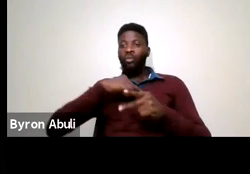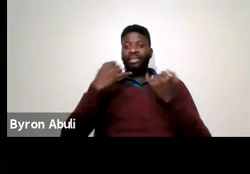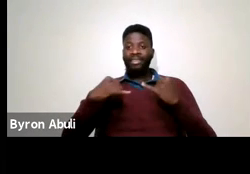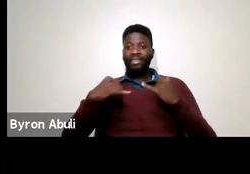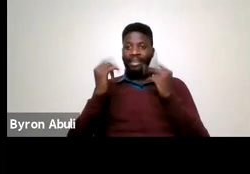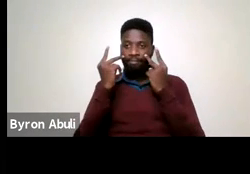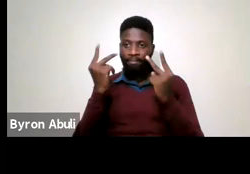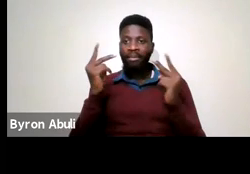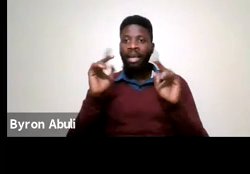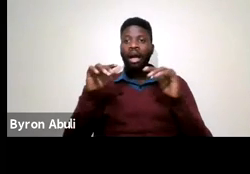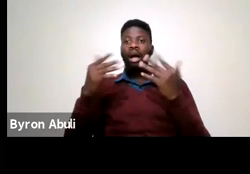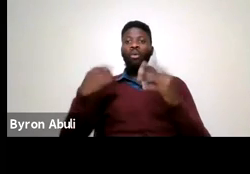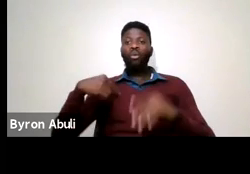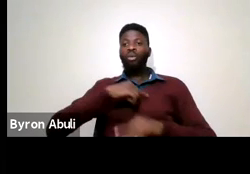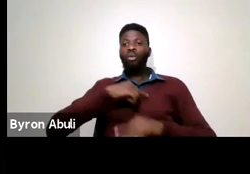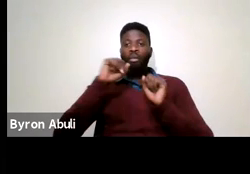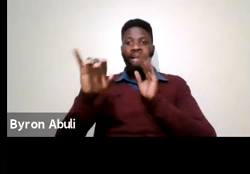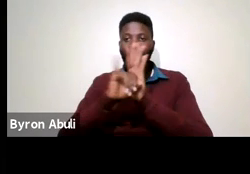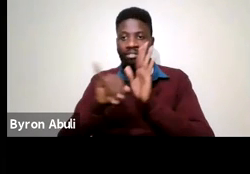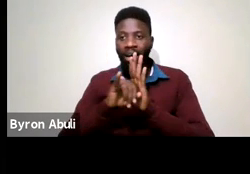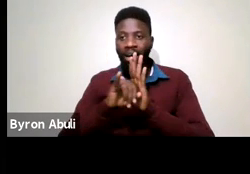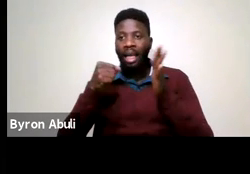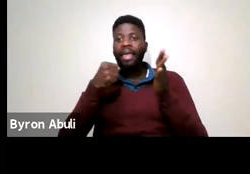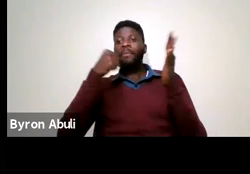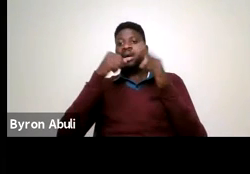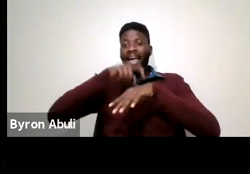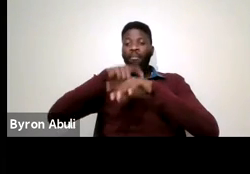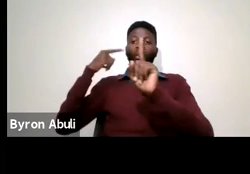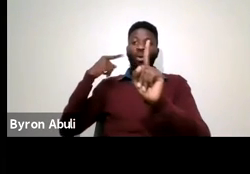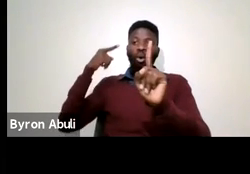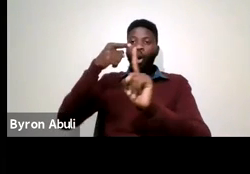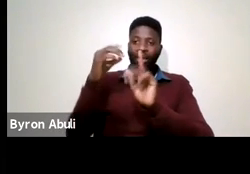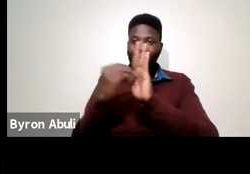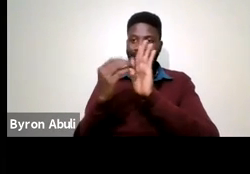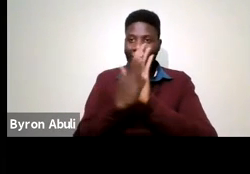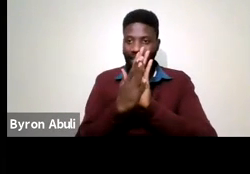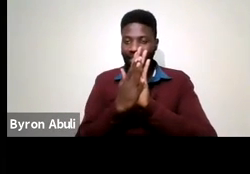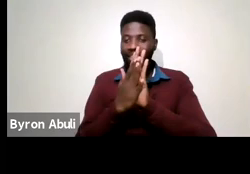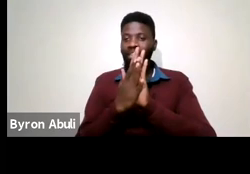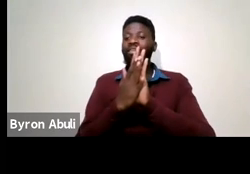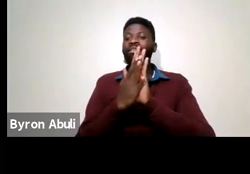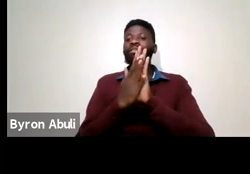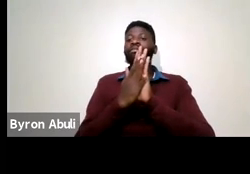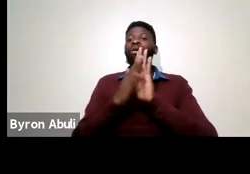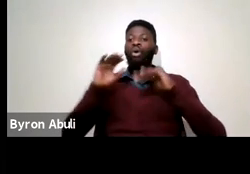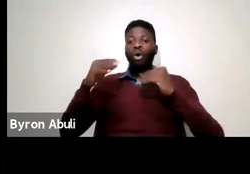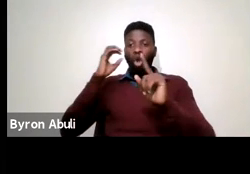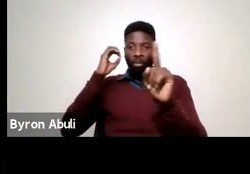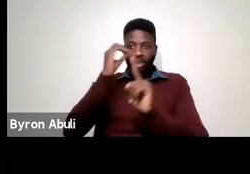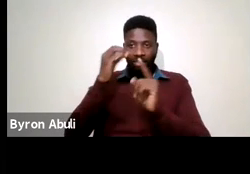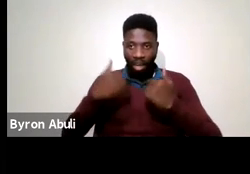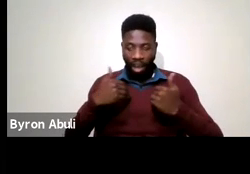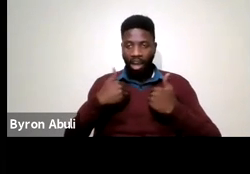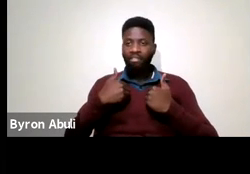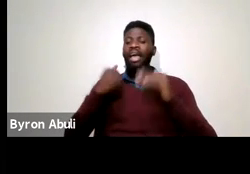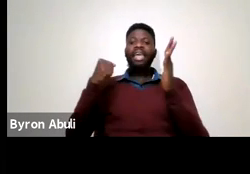identify the impact goal setting and objectives will have in our personal lives. In other words, our